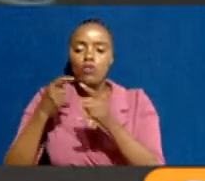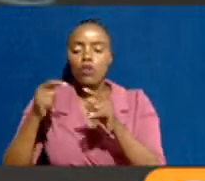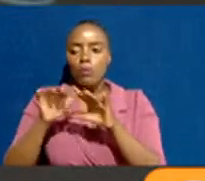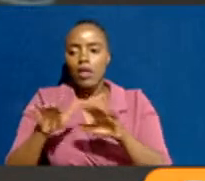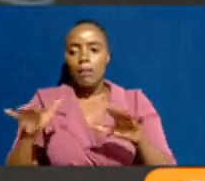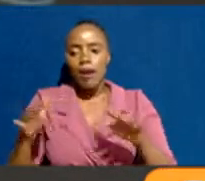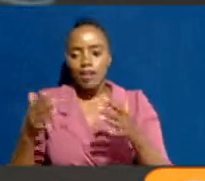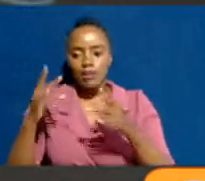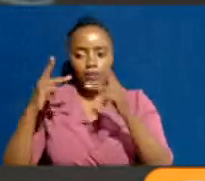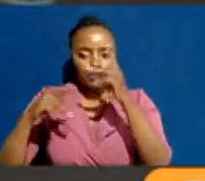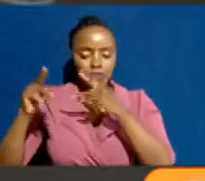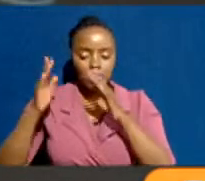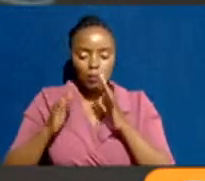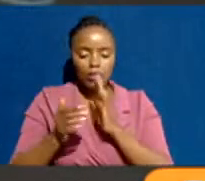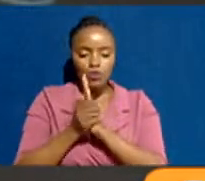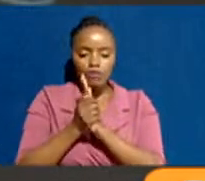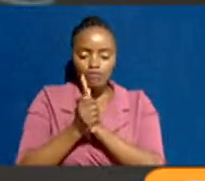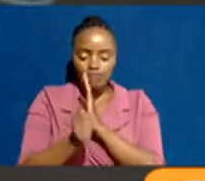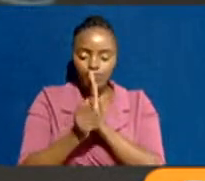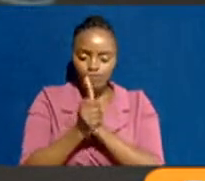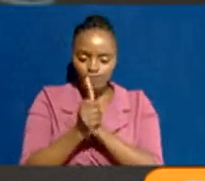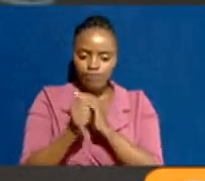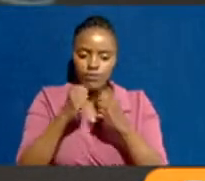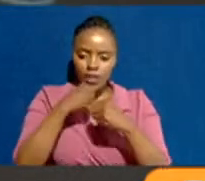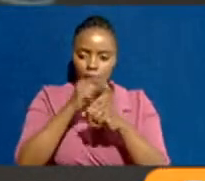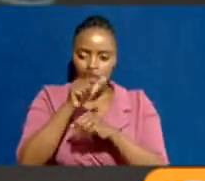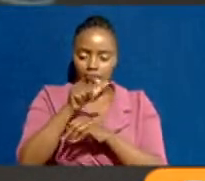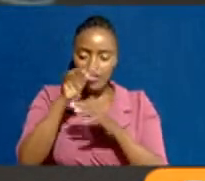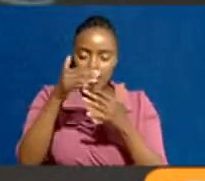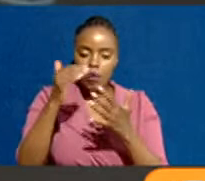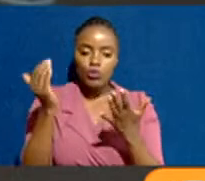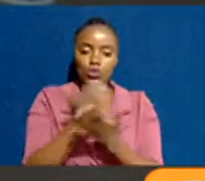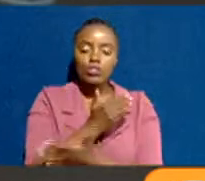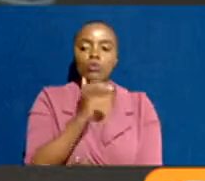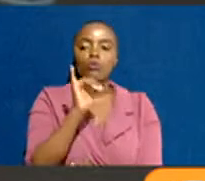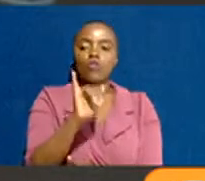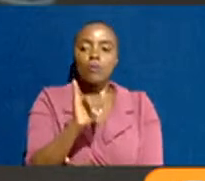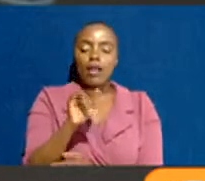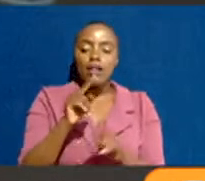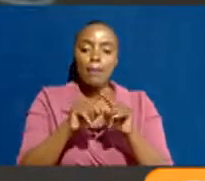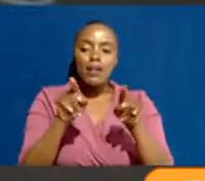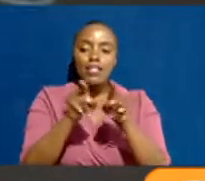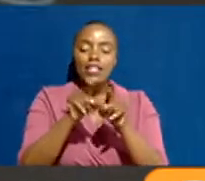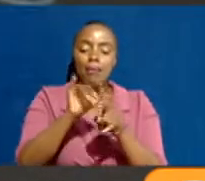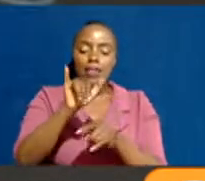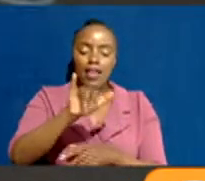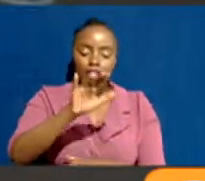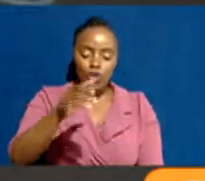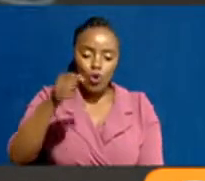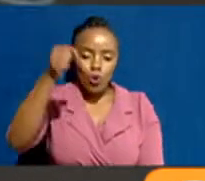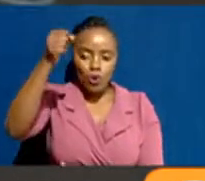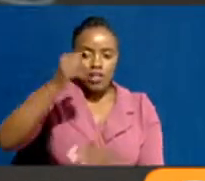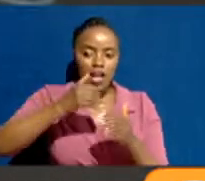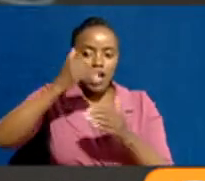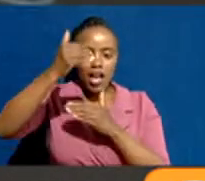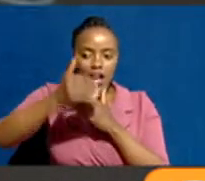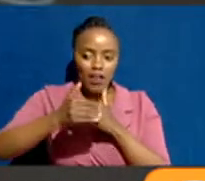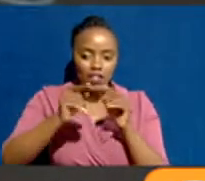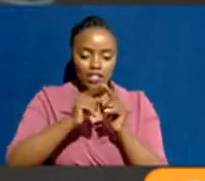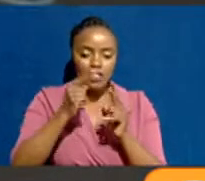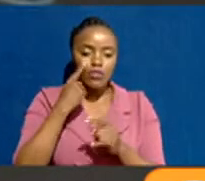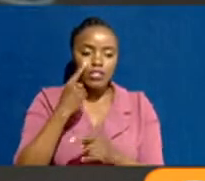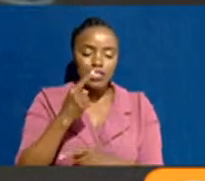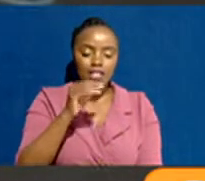a professional person engaged in that trade. That is how it was removed. But then, that aside, after we conceived